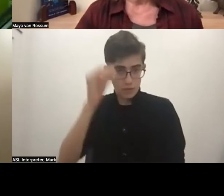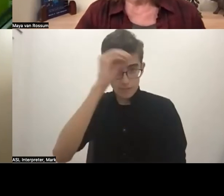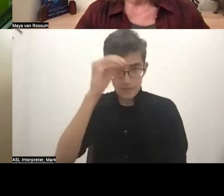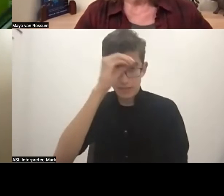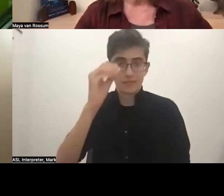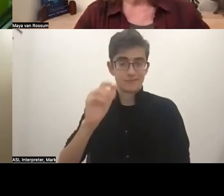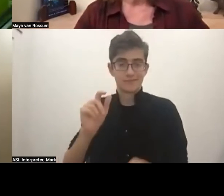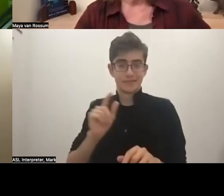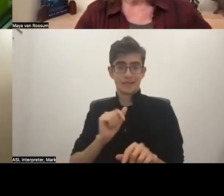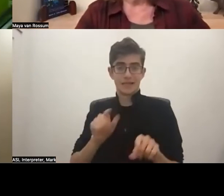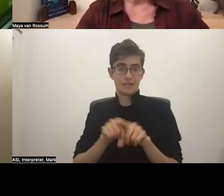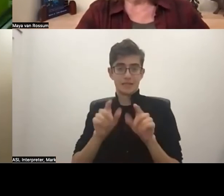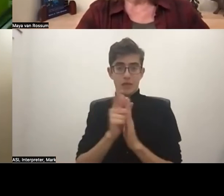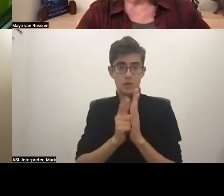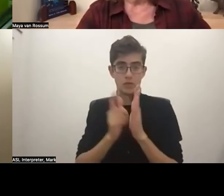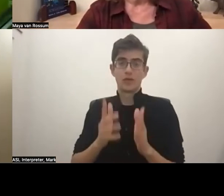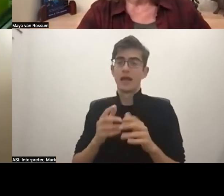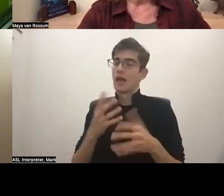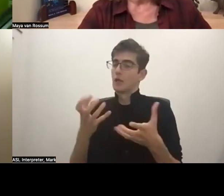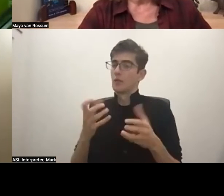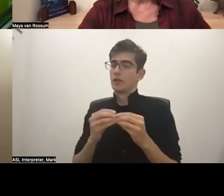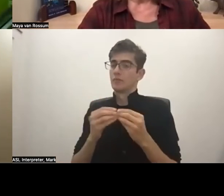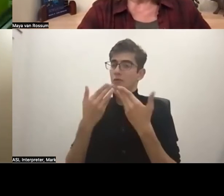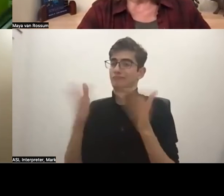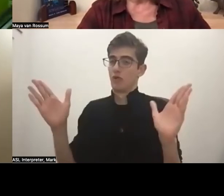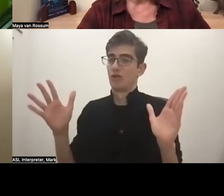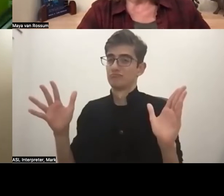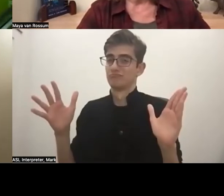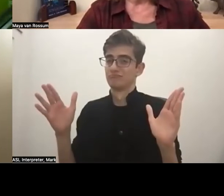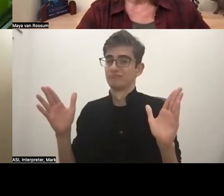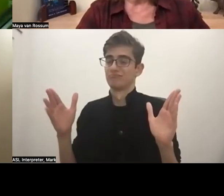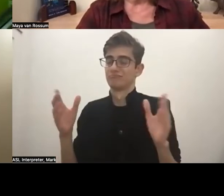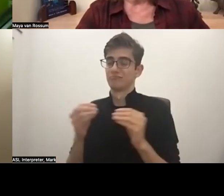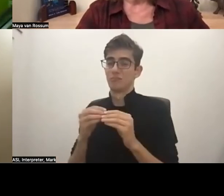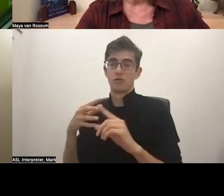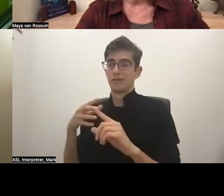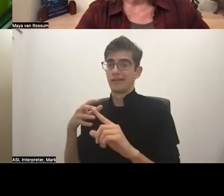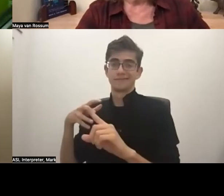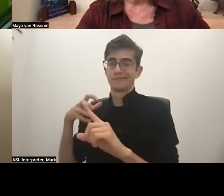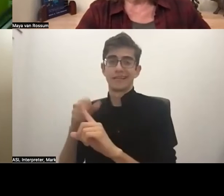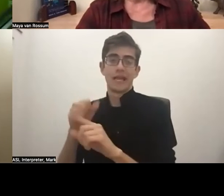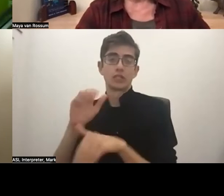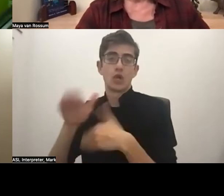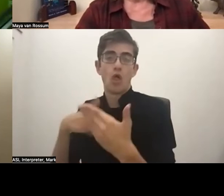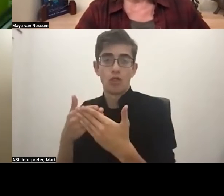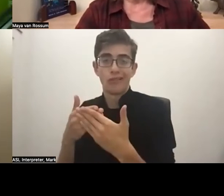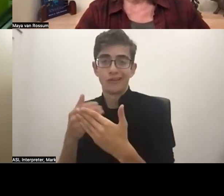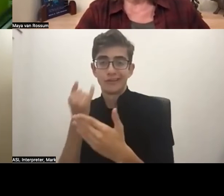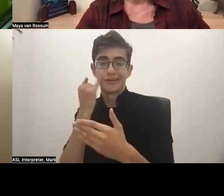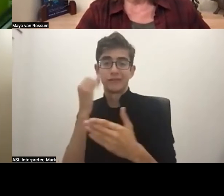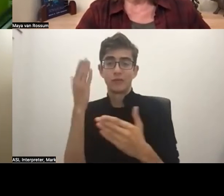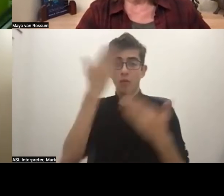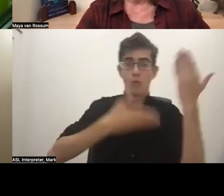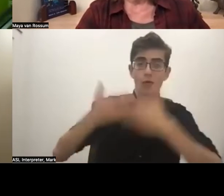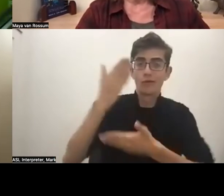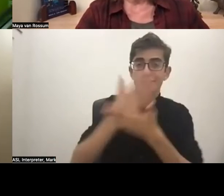a litigator, as a sort of catch-all term at the end of the provision that basically fills in